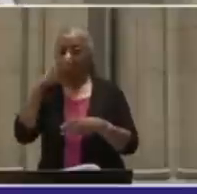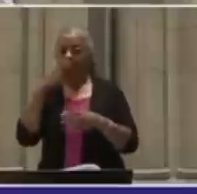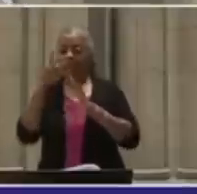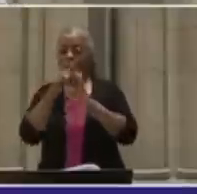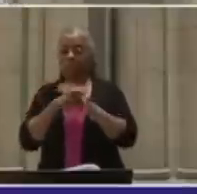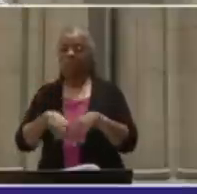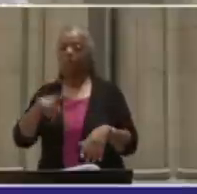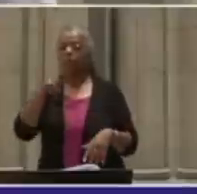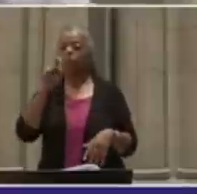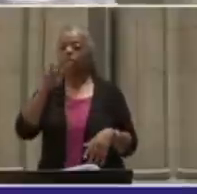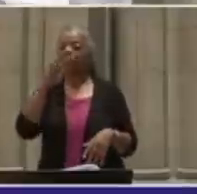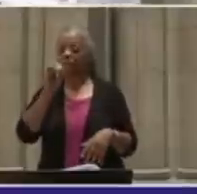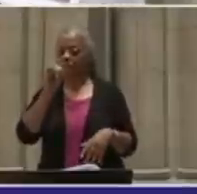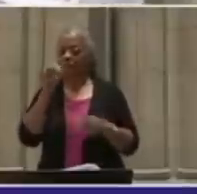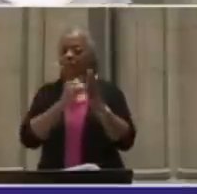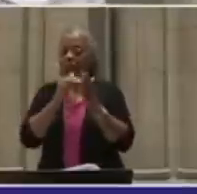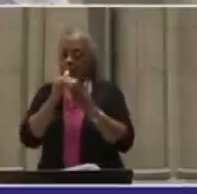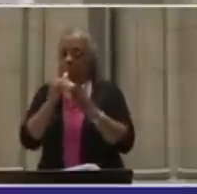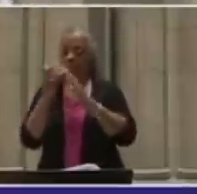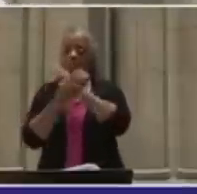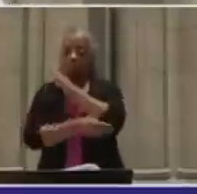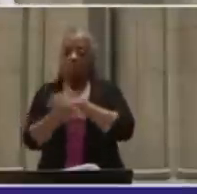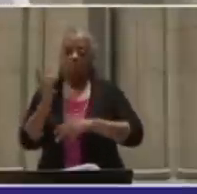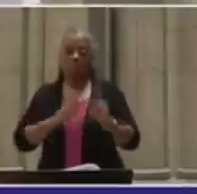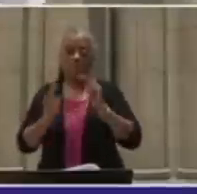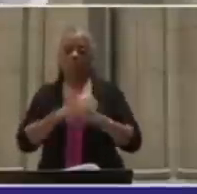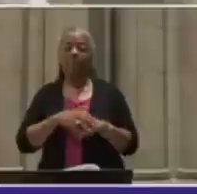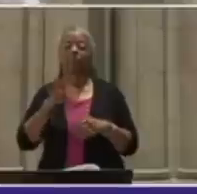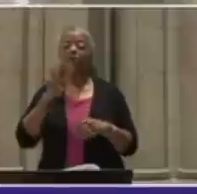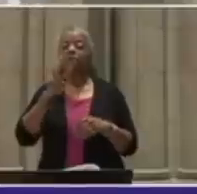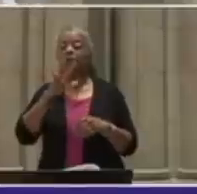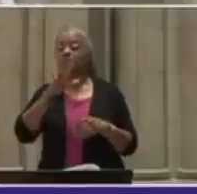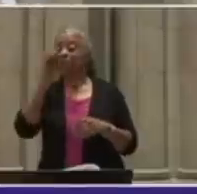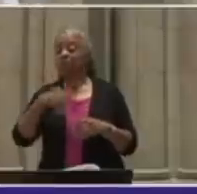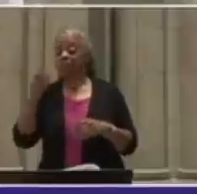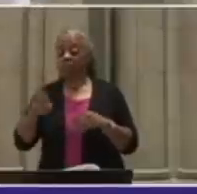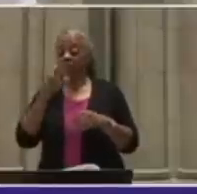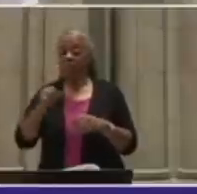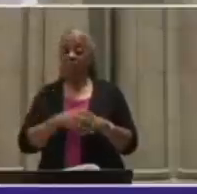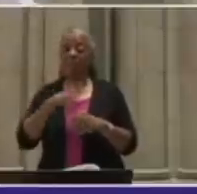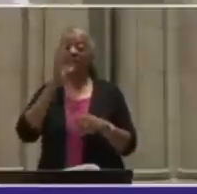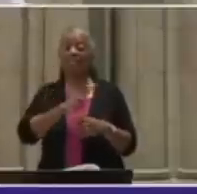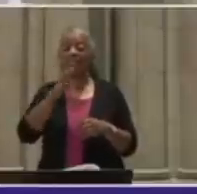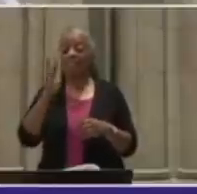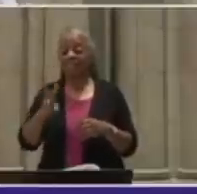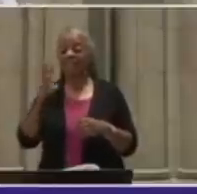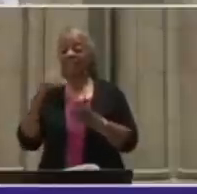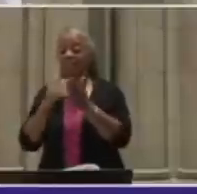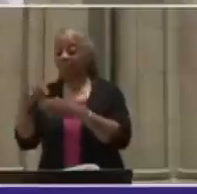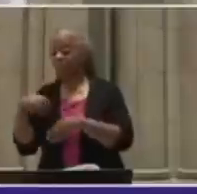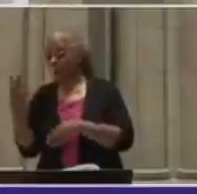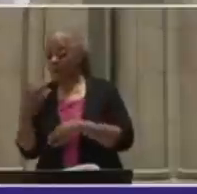million poor and low wealth people in this country before COVID, 43% of this nation, 66 million white, 26